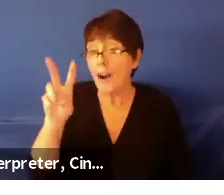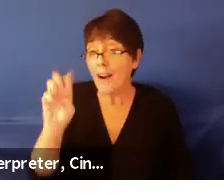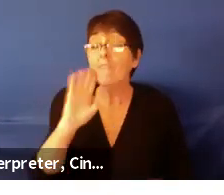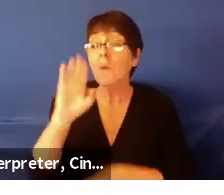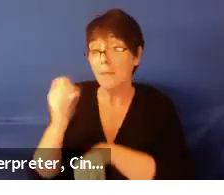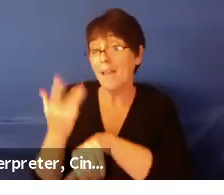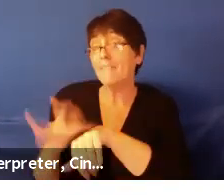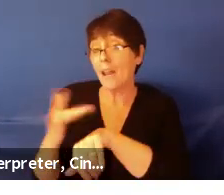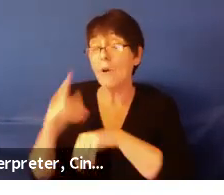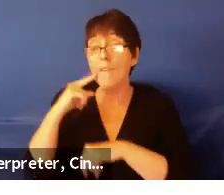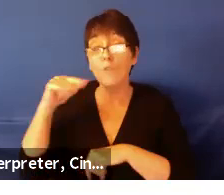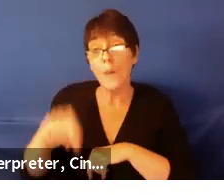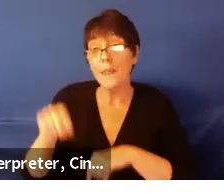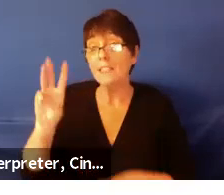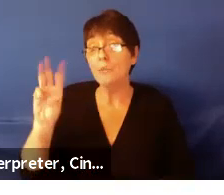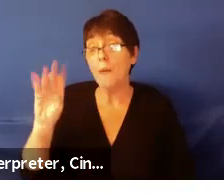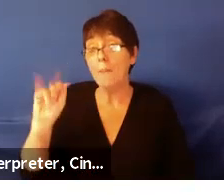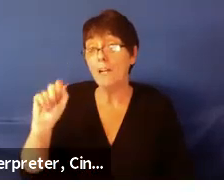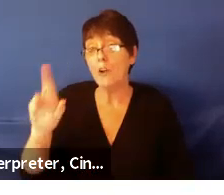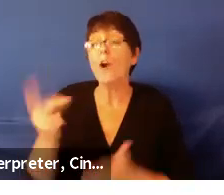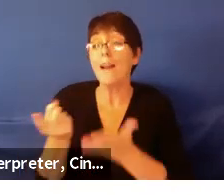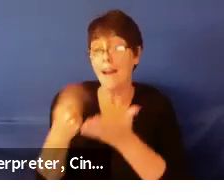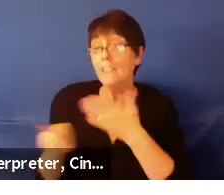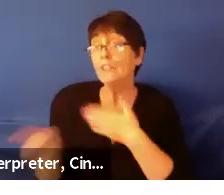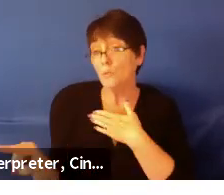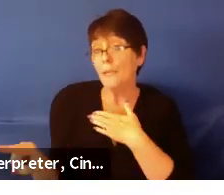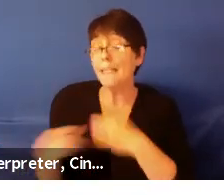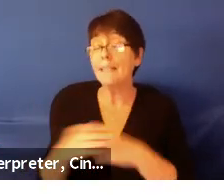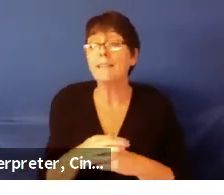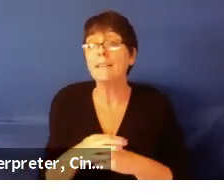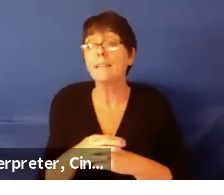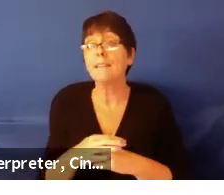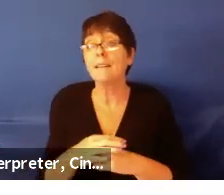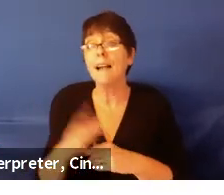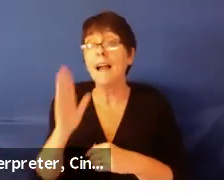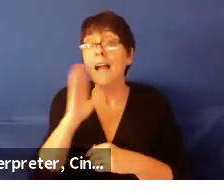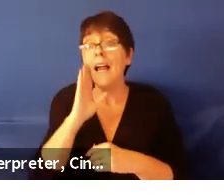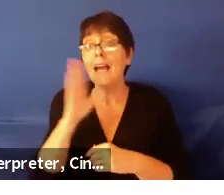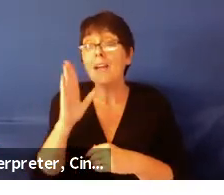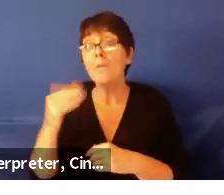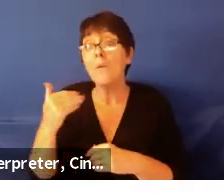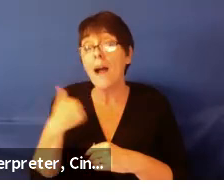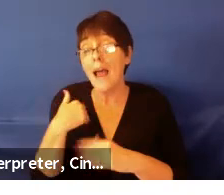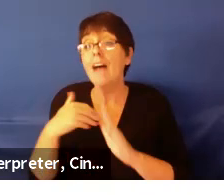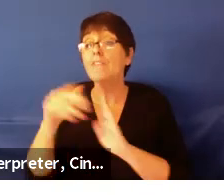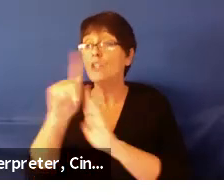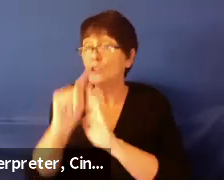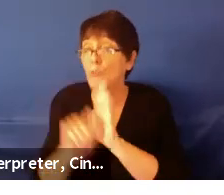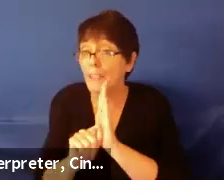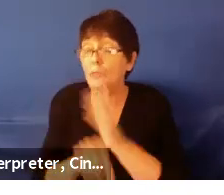available for this webinar next week, and it will have the transcript. It'll have